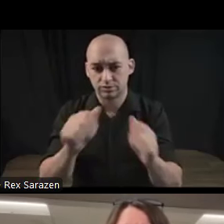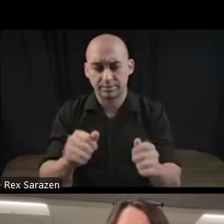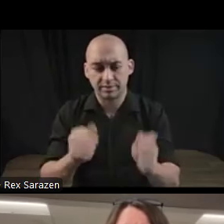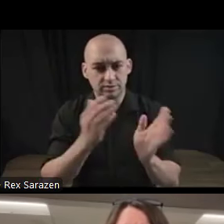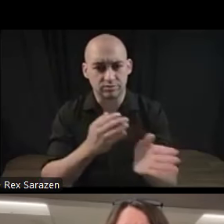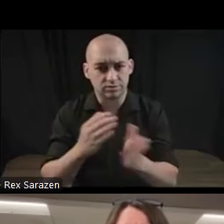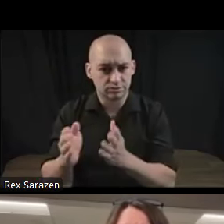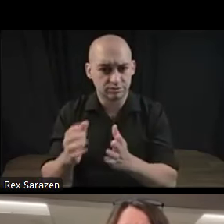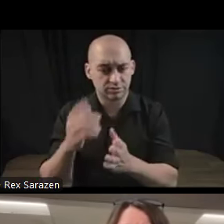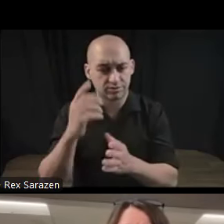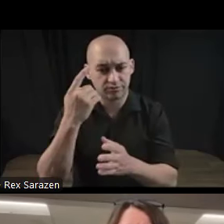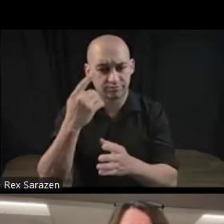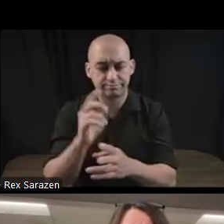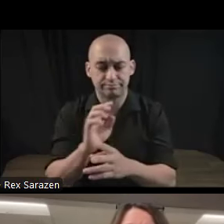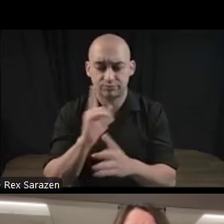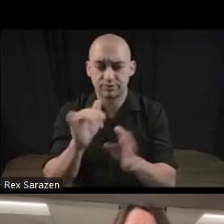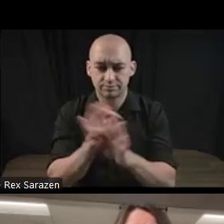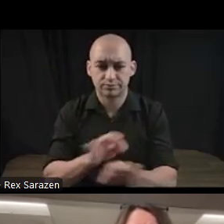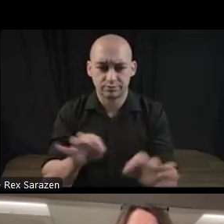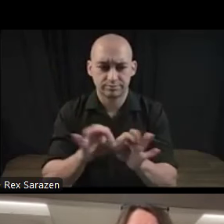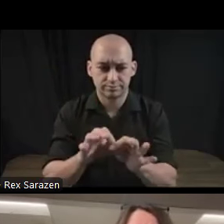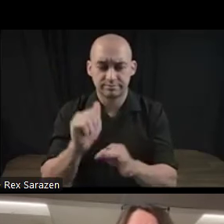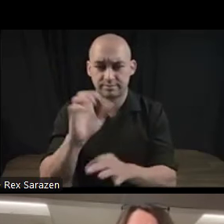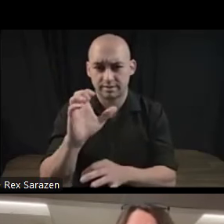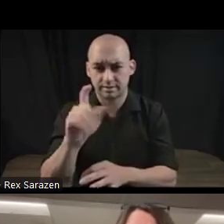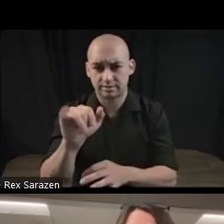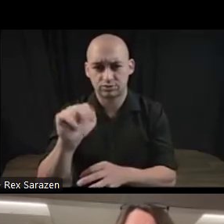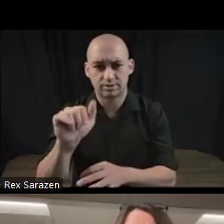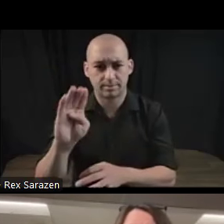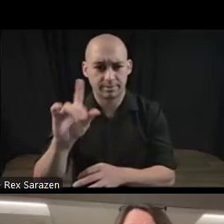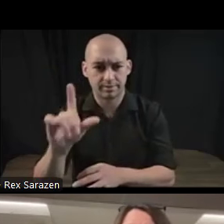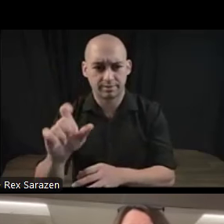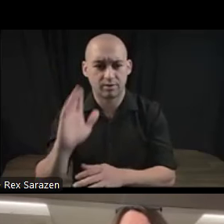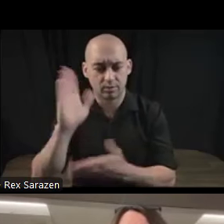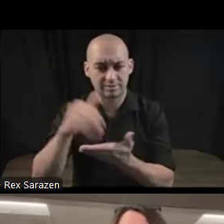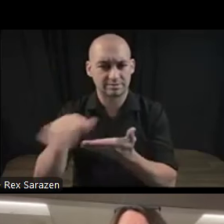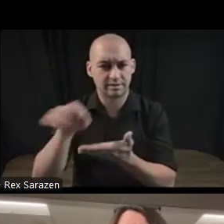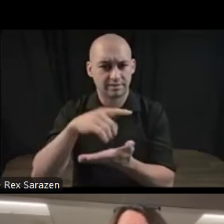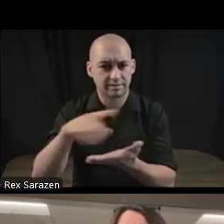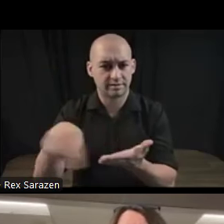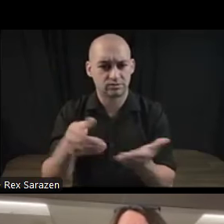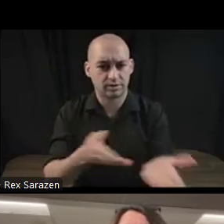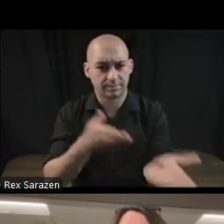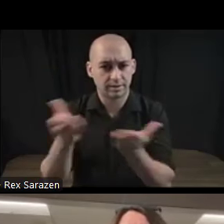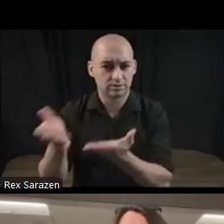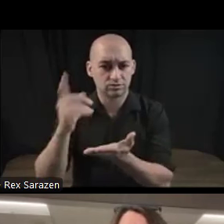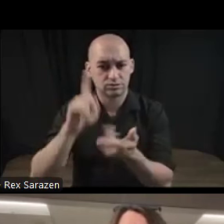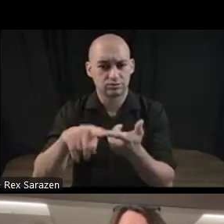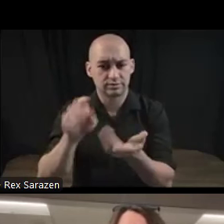both meaningful and actionable. We'll go ahead and send these recommendations and items to the